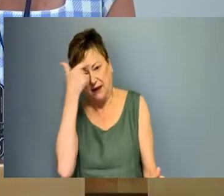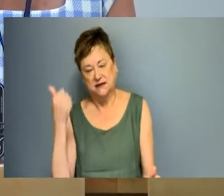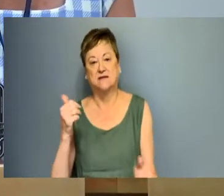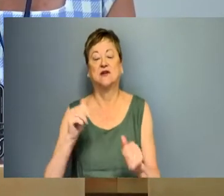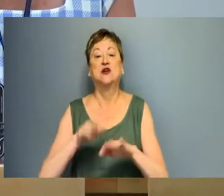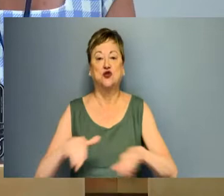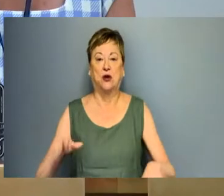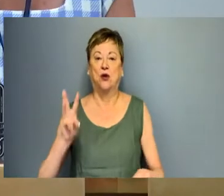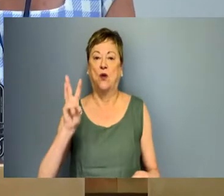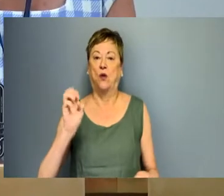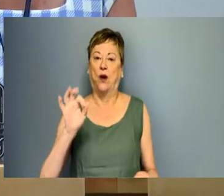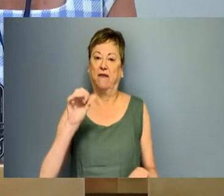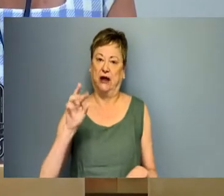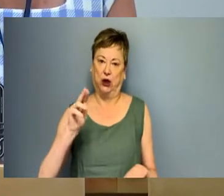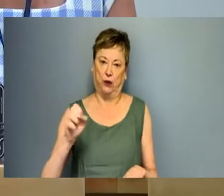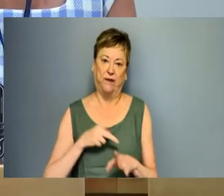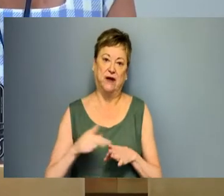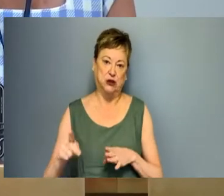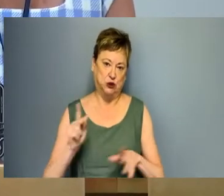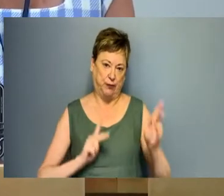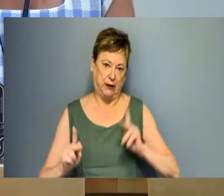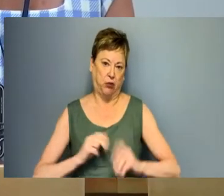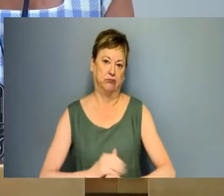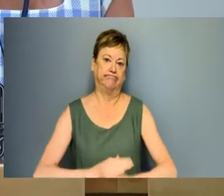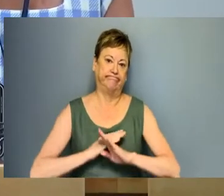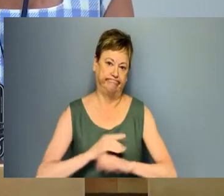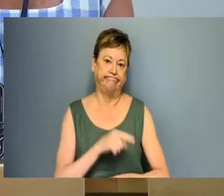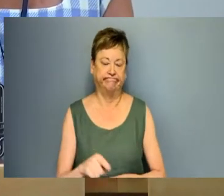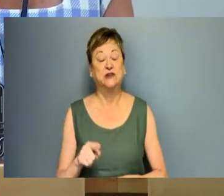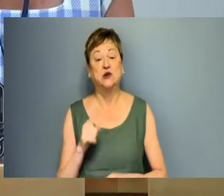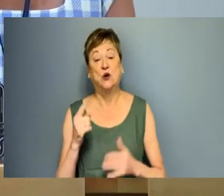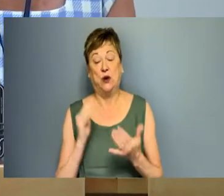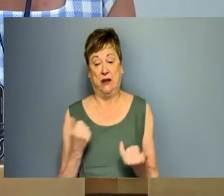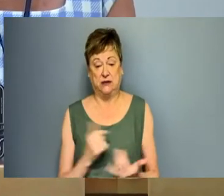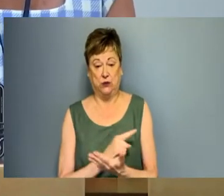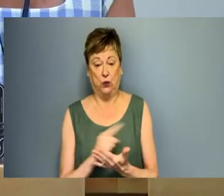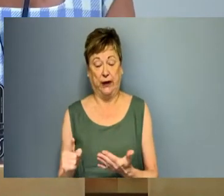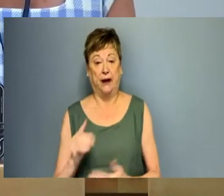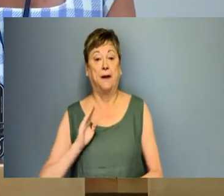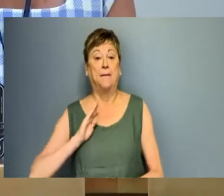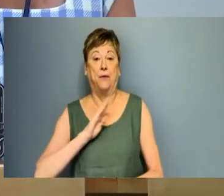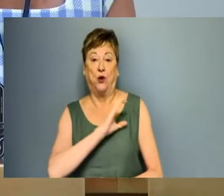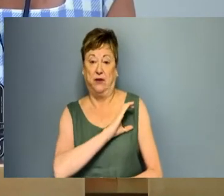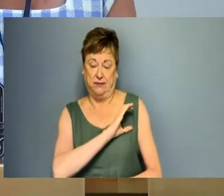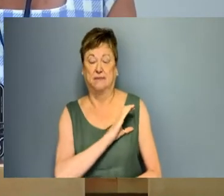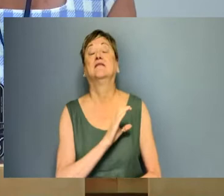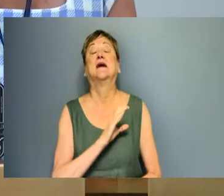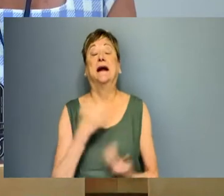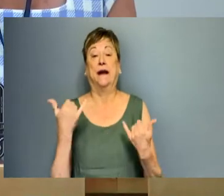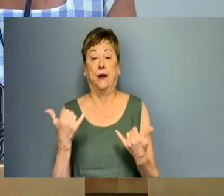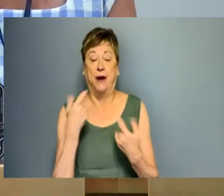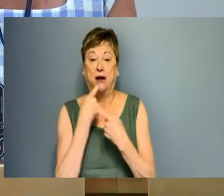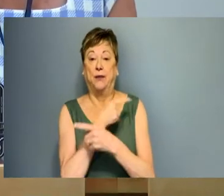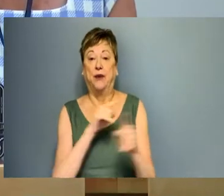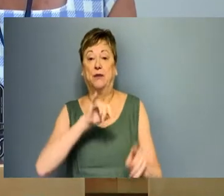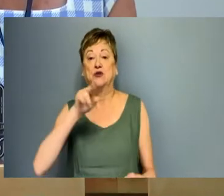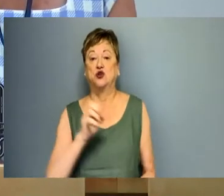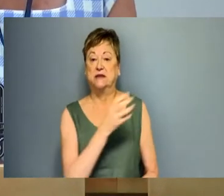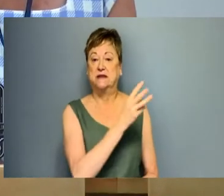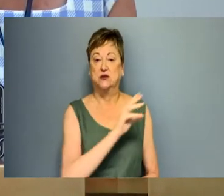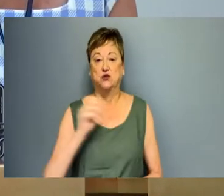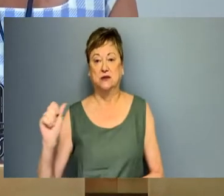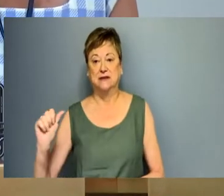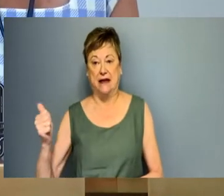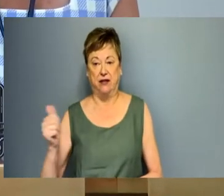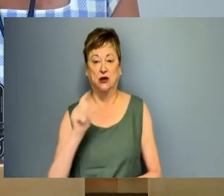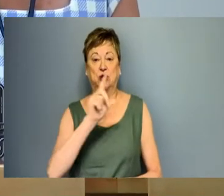child welfare professionals. So now, therefore, do we, the Board of Bucks County Commissioners, hereby proclaim June 6th through 10th,